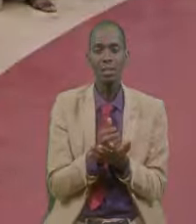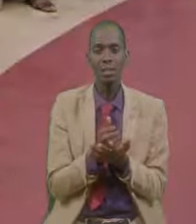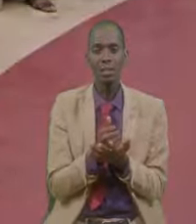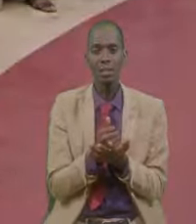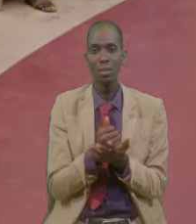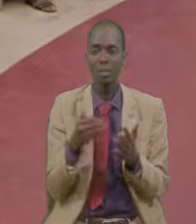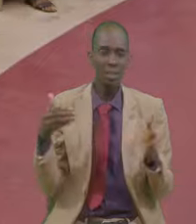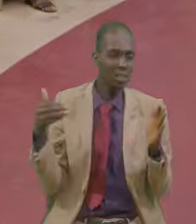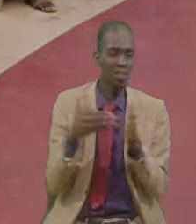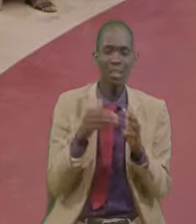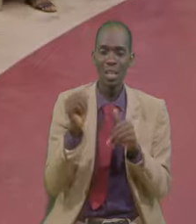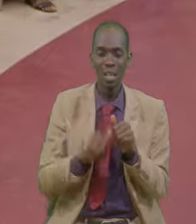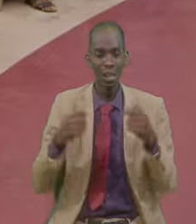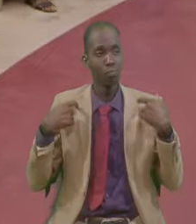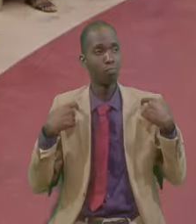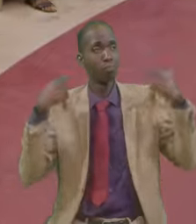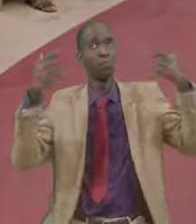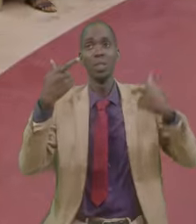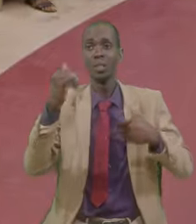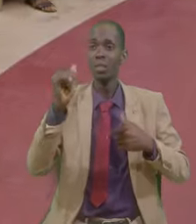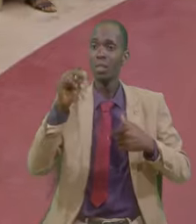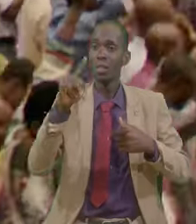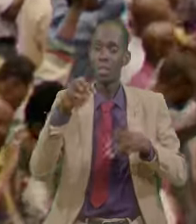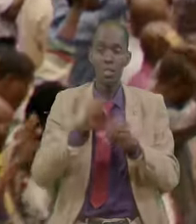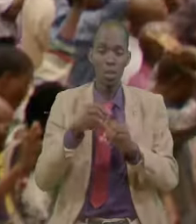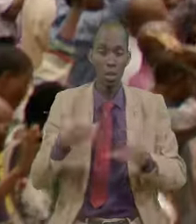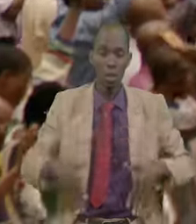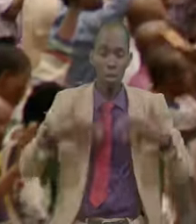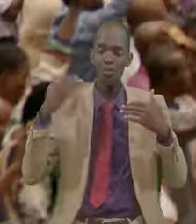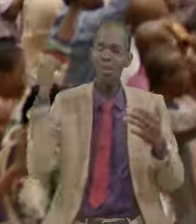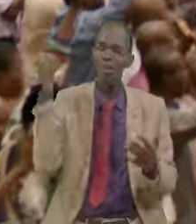Against every giant in your life, amen.